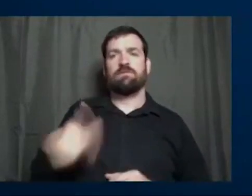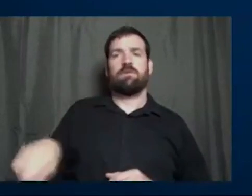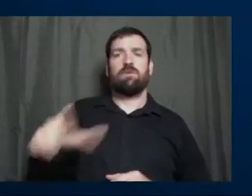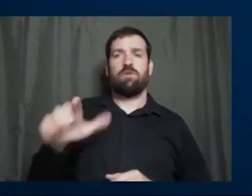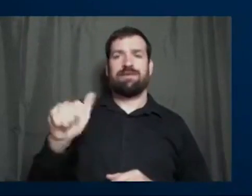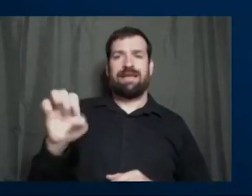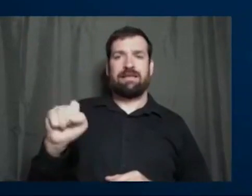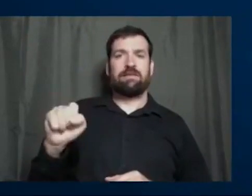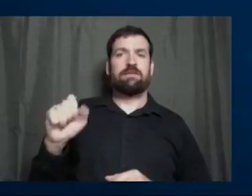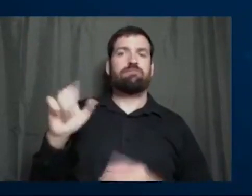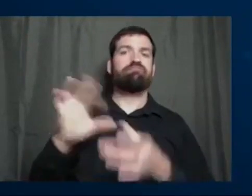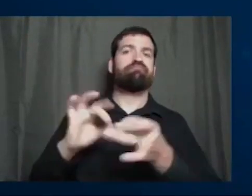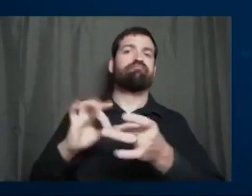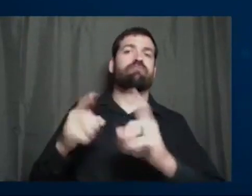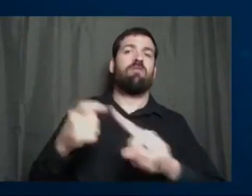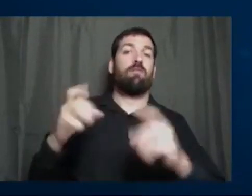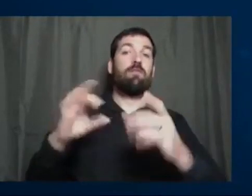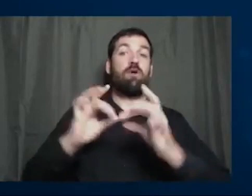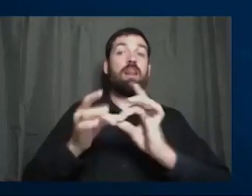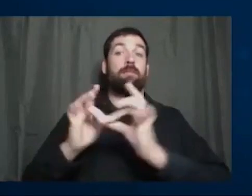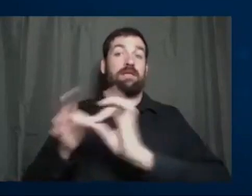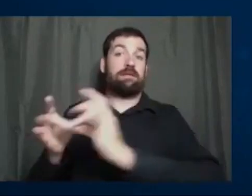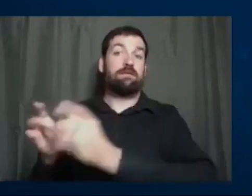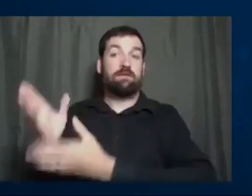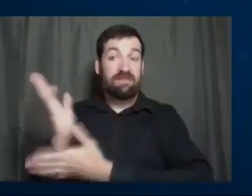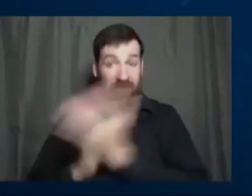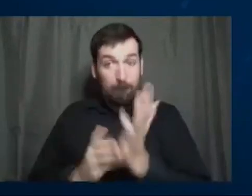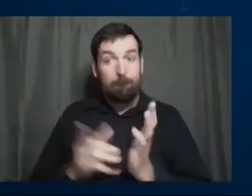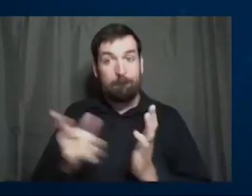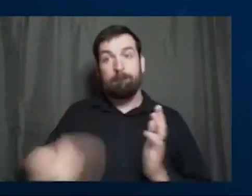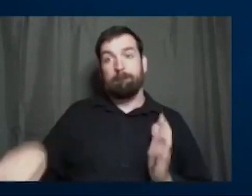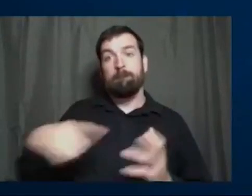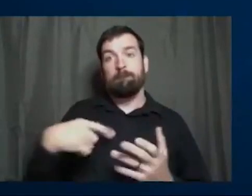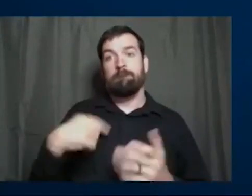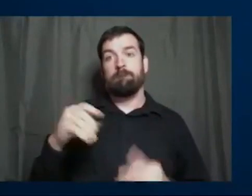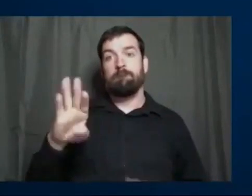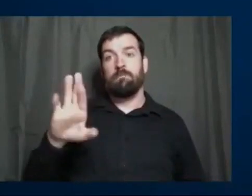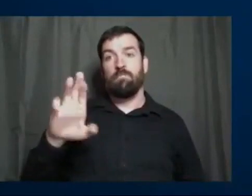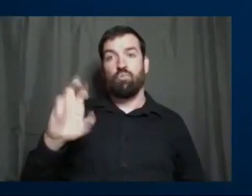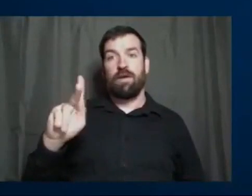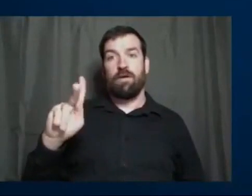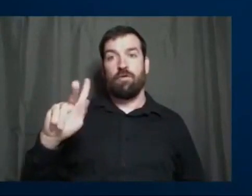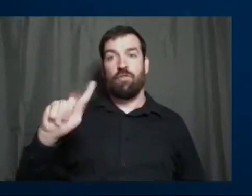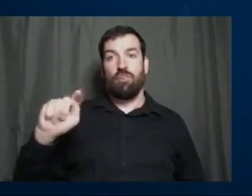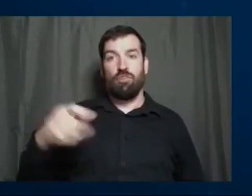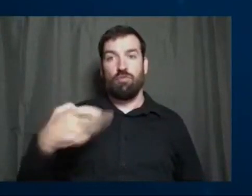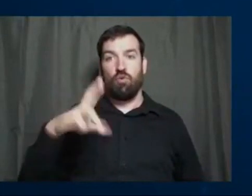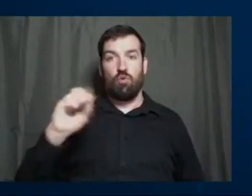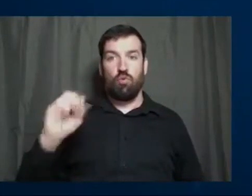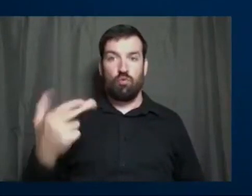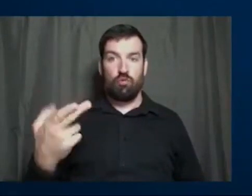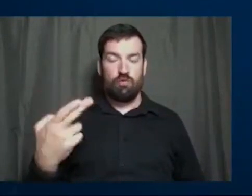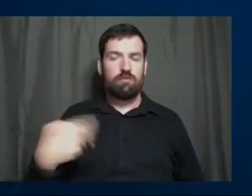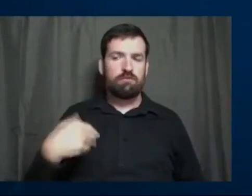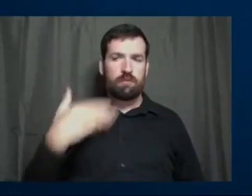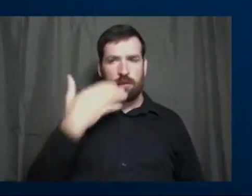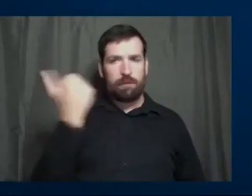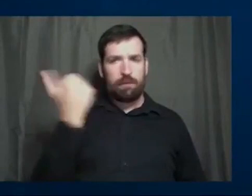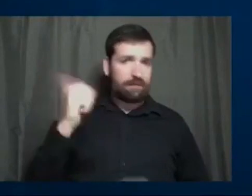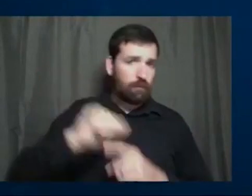hearing coming out of the Olympics with some of our athletes potentially are breakthrough cases, that kind of thing. Has the best practices